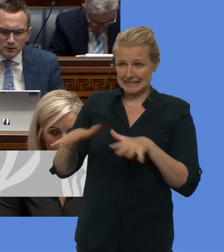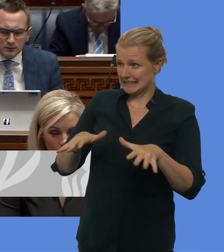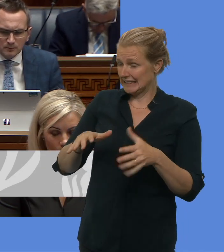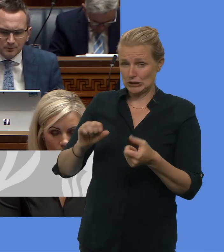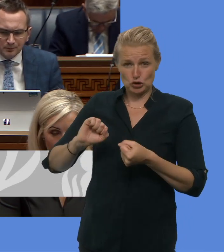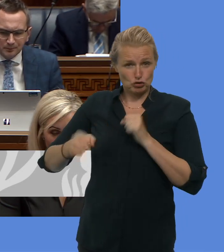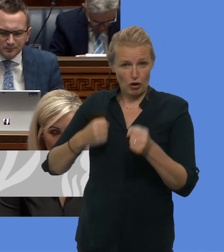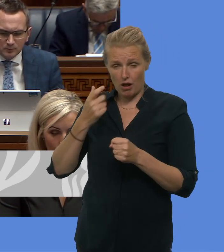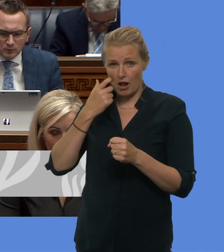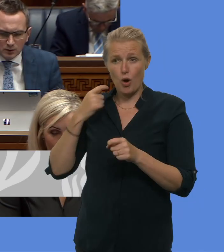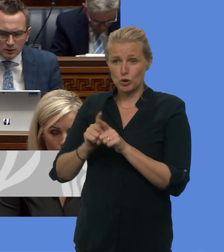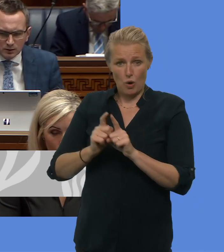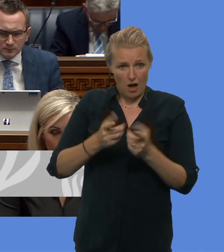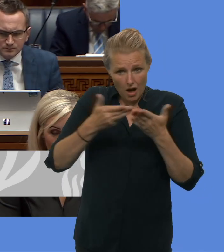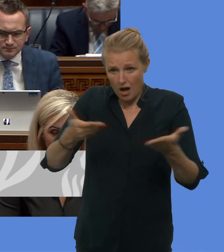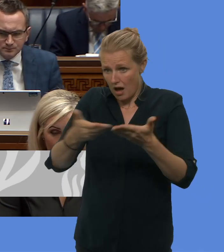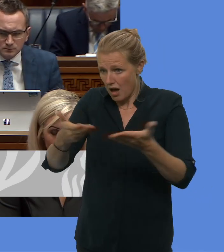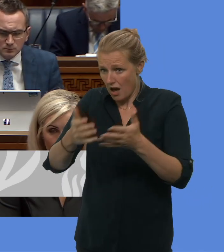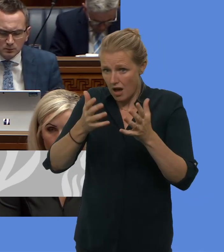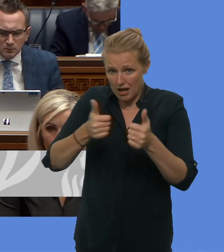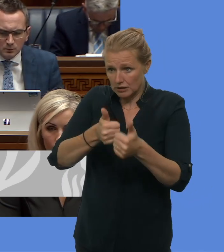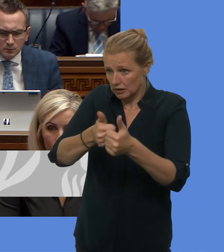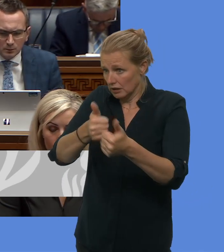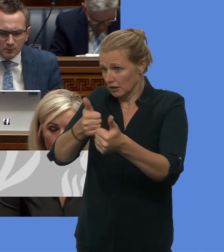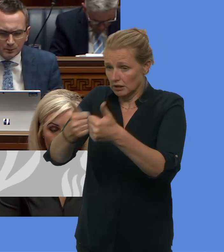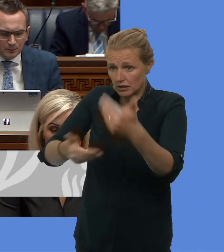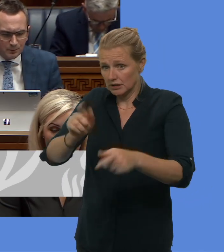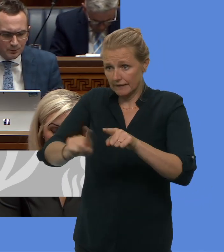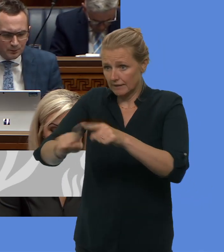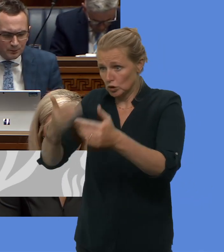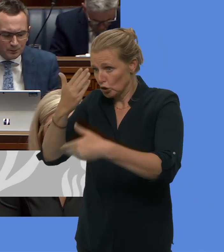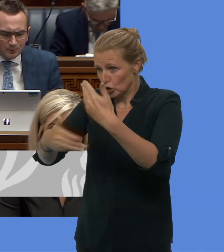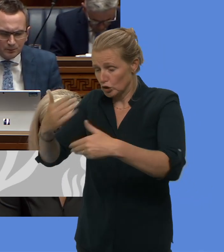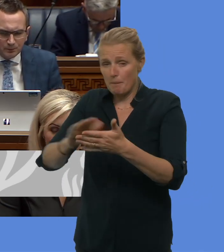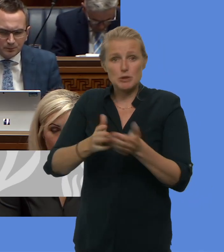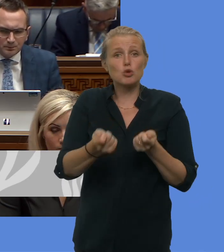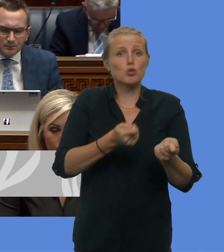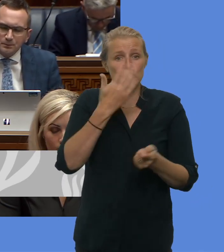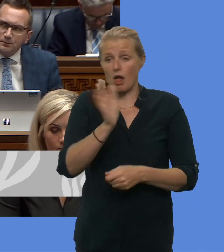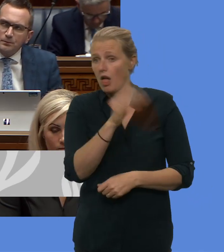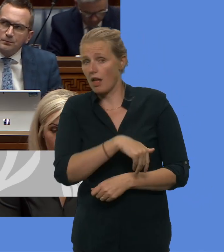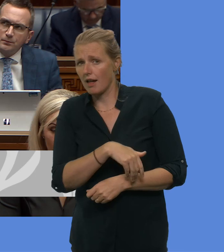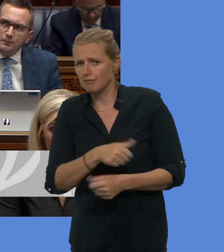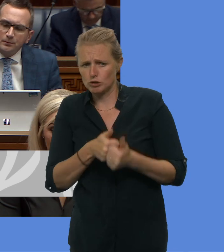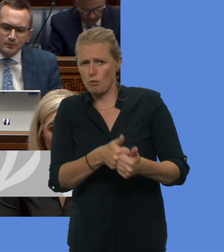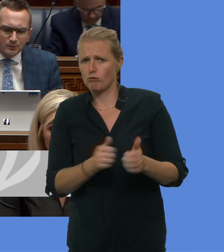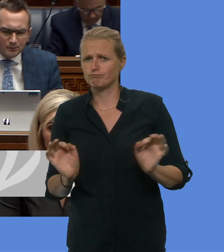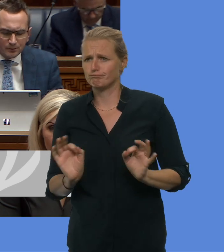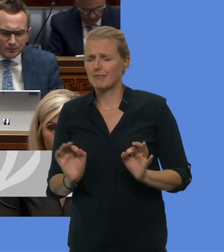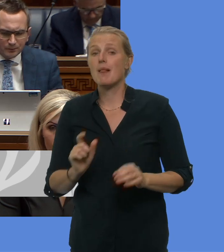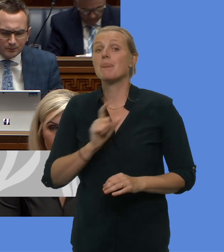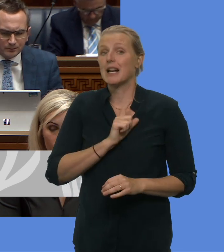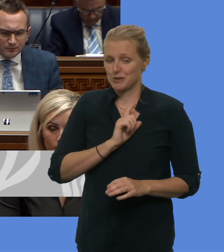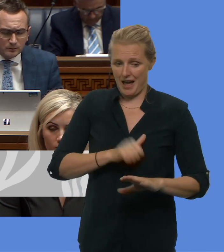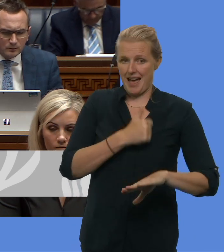school types, leaving the controlled schools relatively unsupported. So in September of last year, I established a Controlled Schools